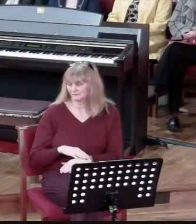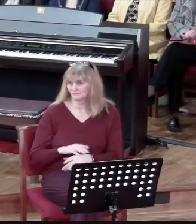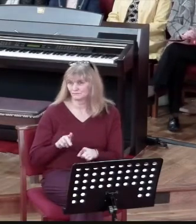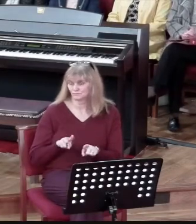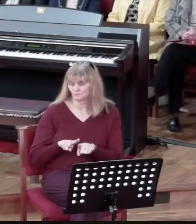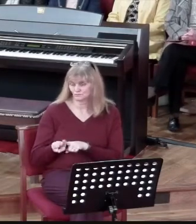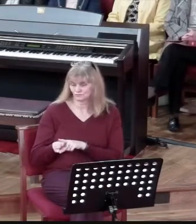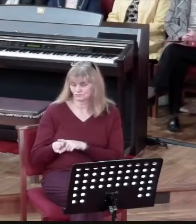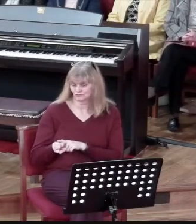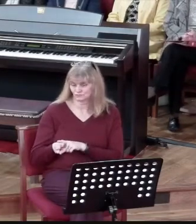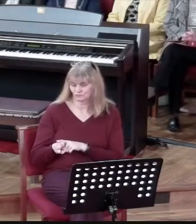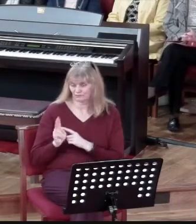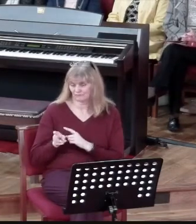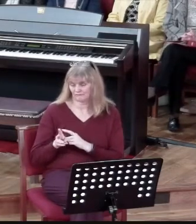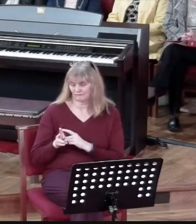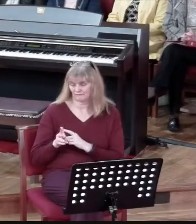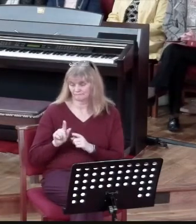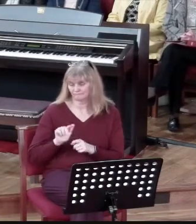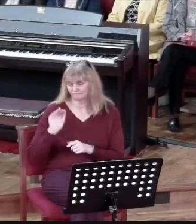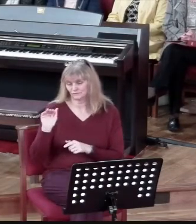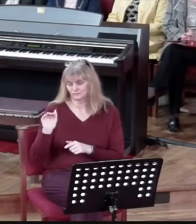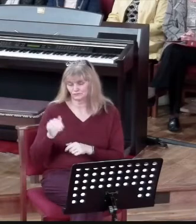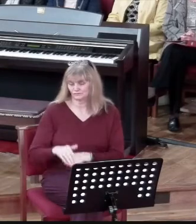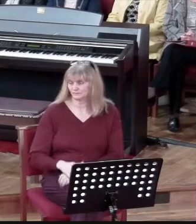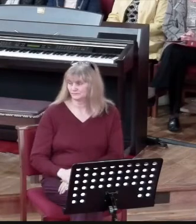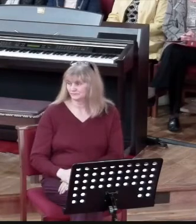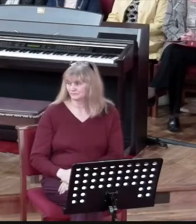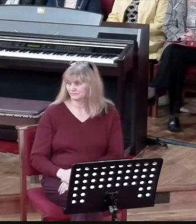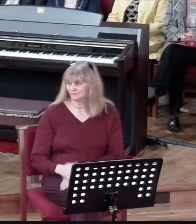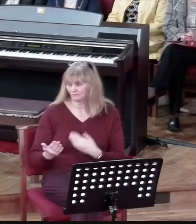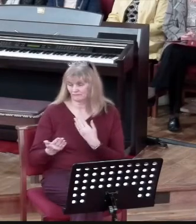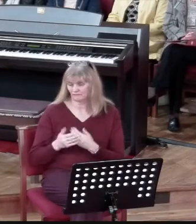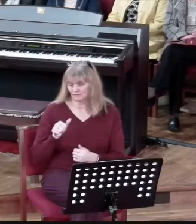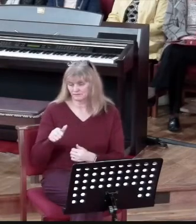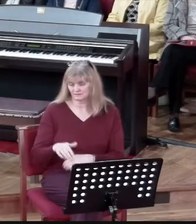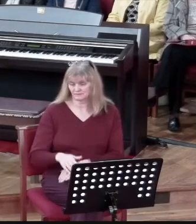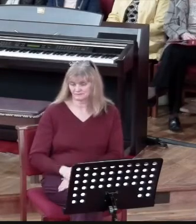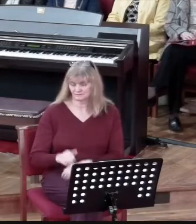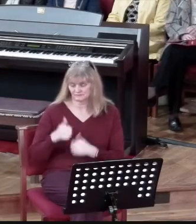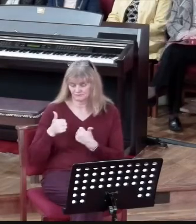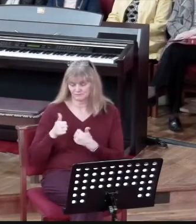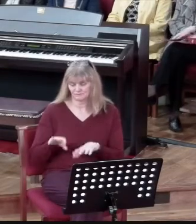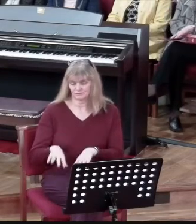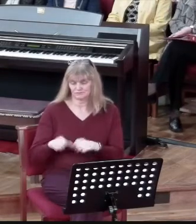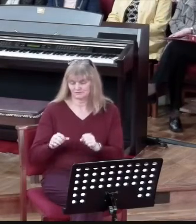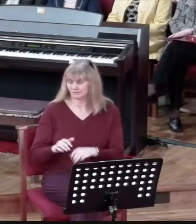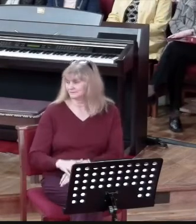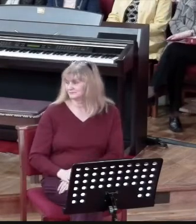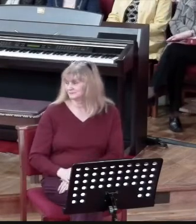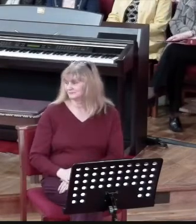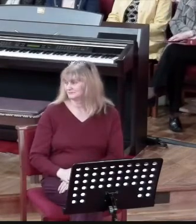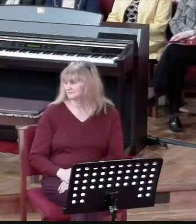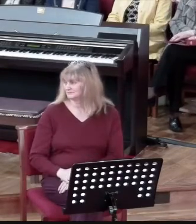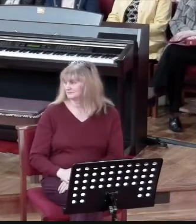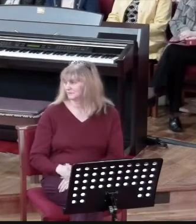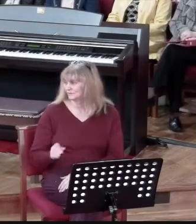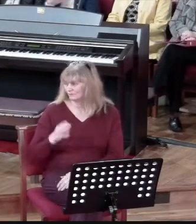and we'll maybe get a sticker for somebody another time. So, that was all about Easter. Were you learning about Easter in Sunday school